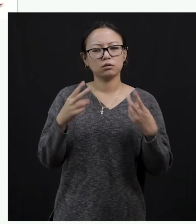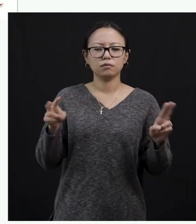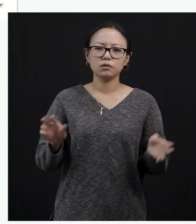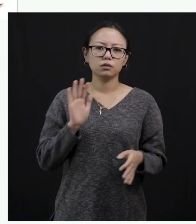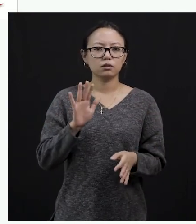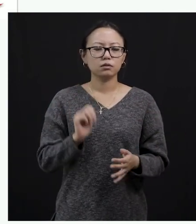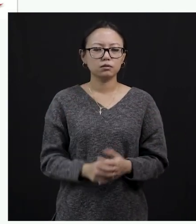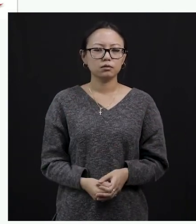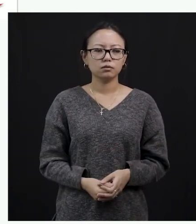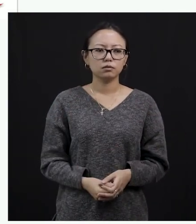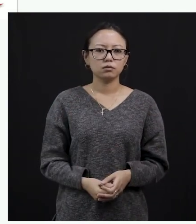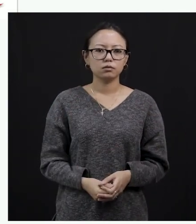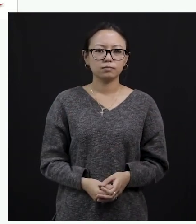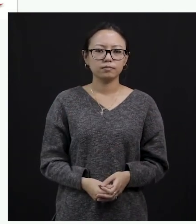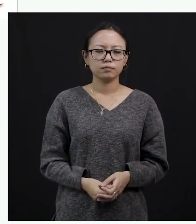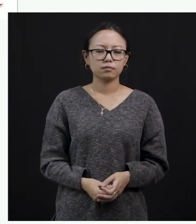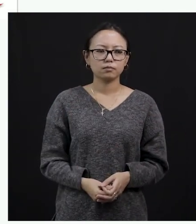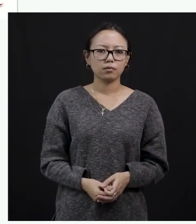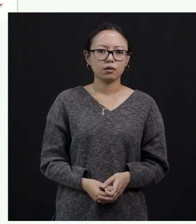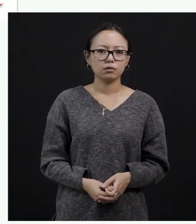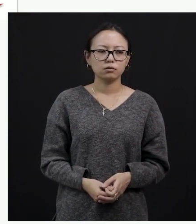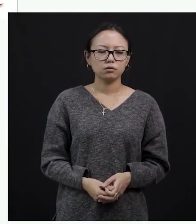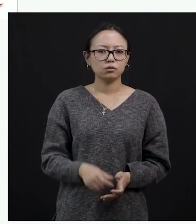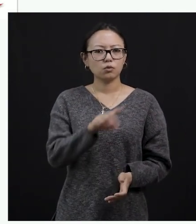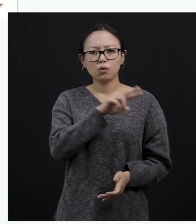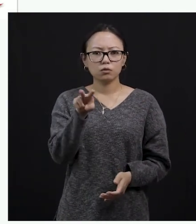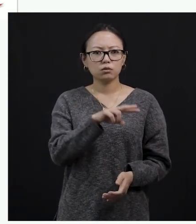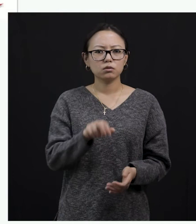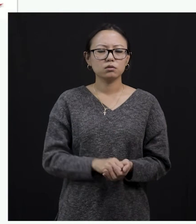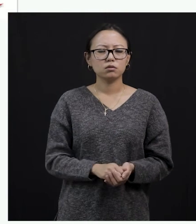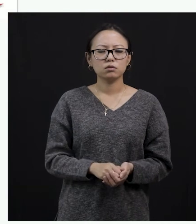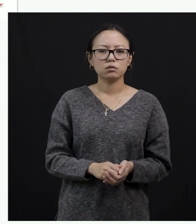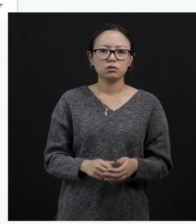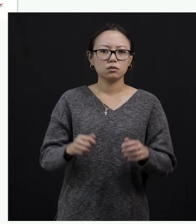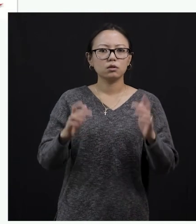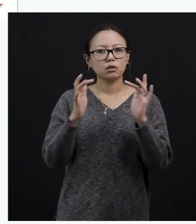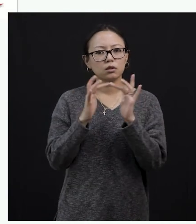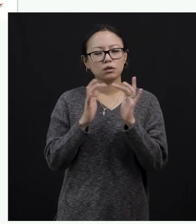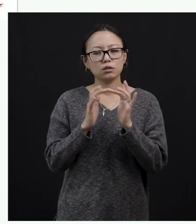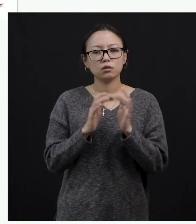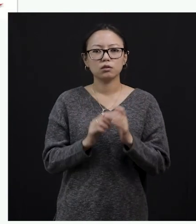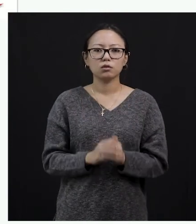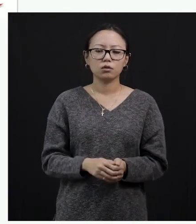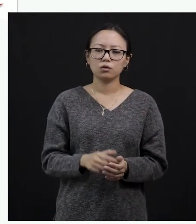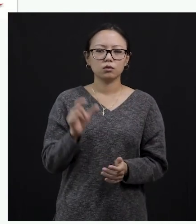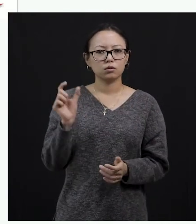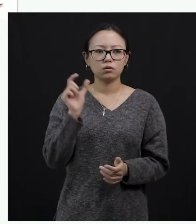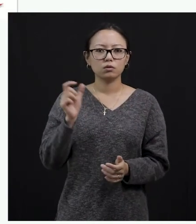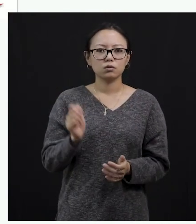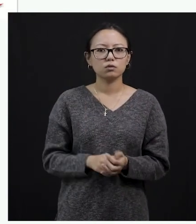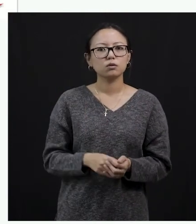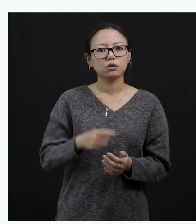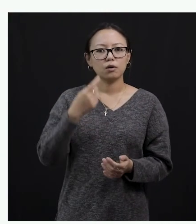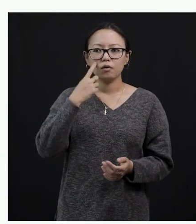right? So this is all done with the help of internet. So this was the information that Lidong's father